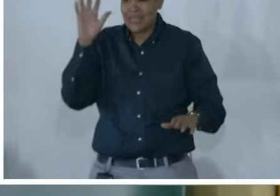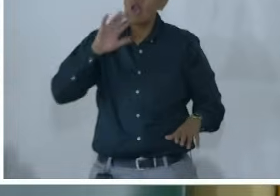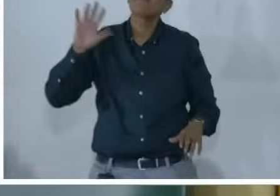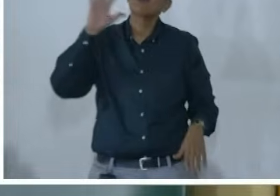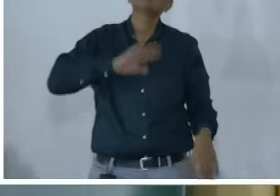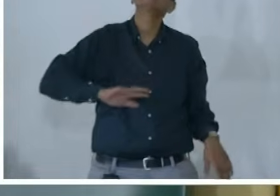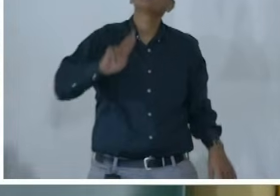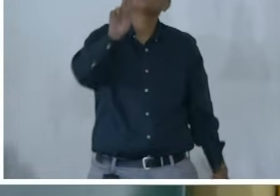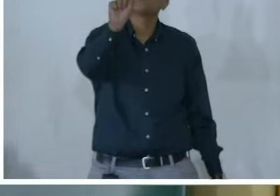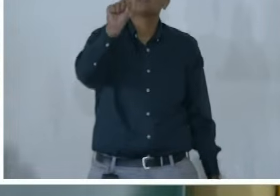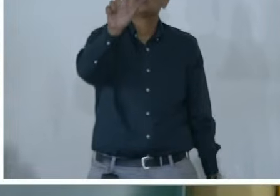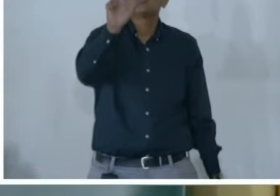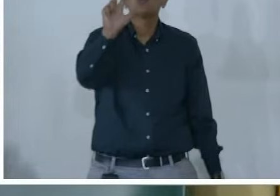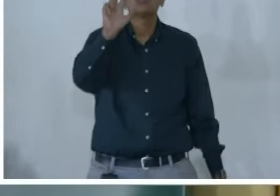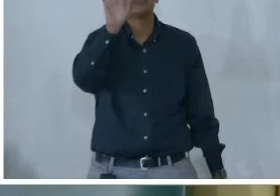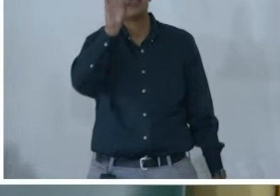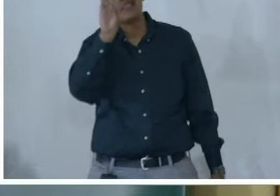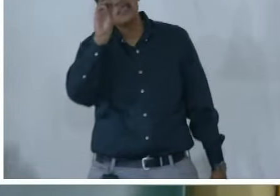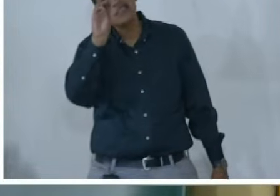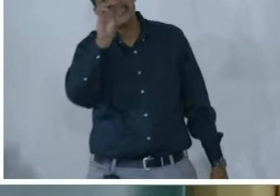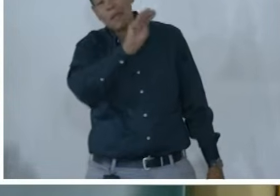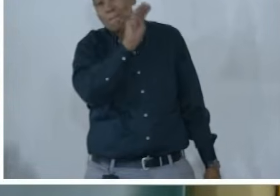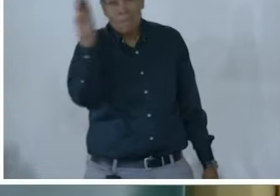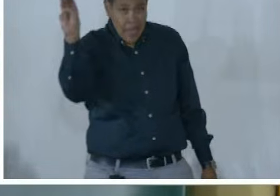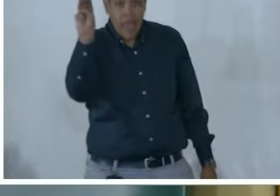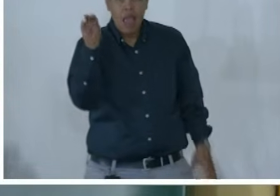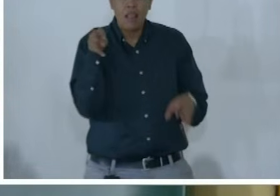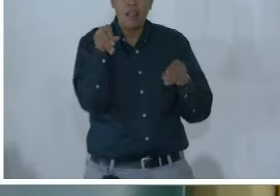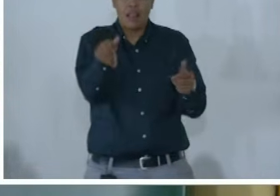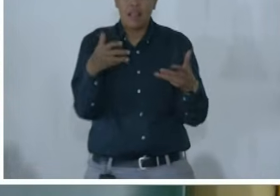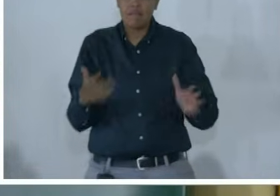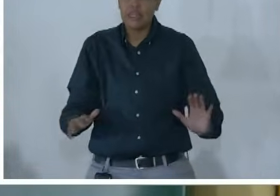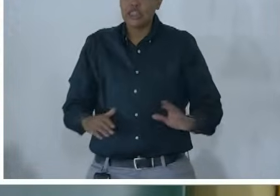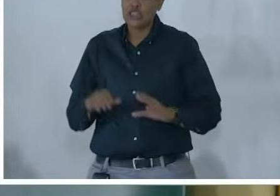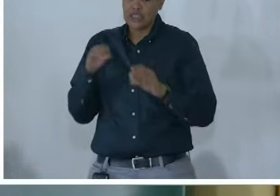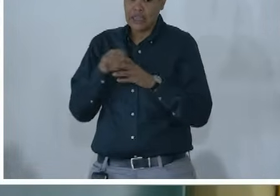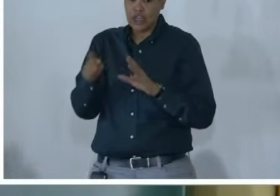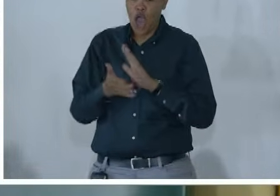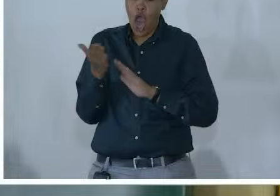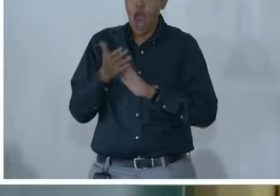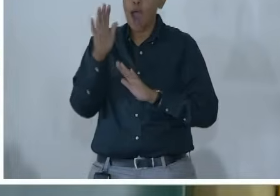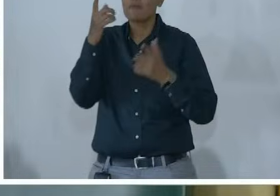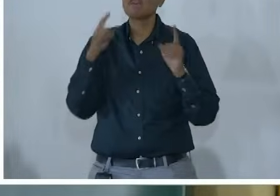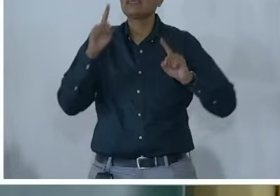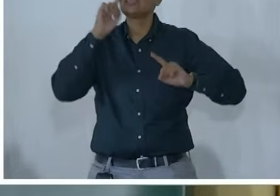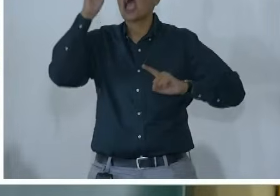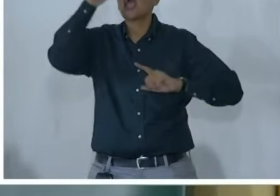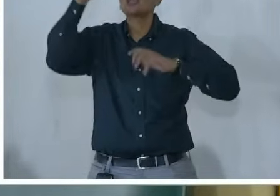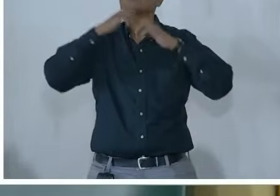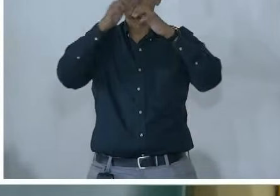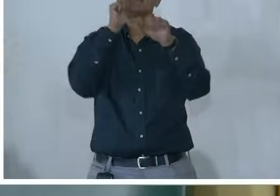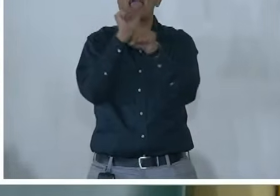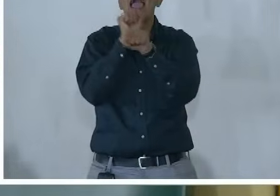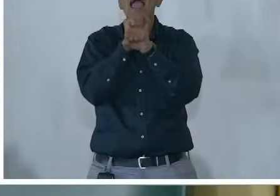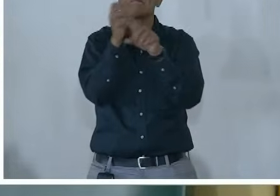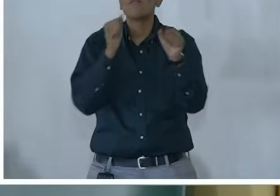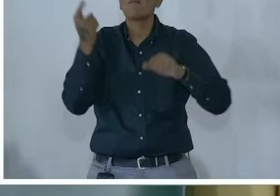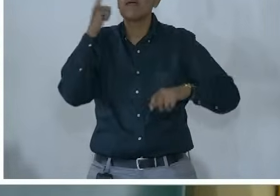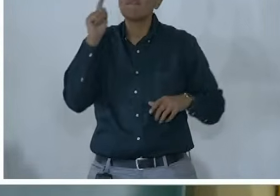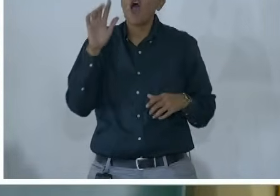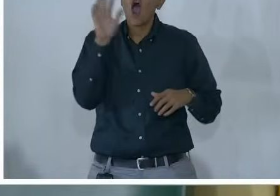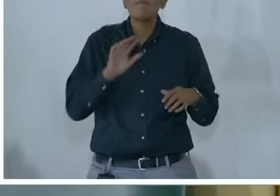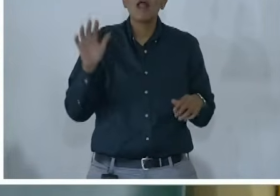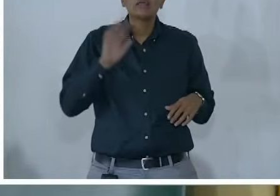approximately US $360 million into the operation and created employment for